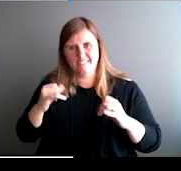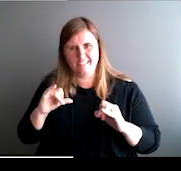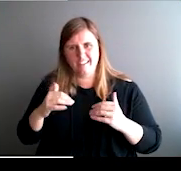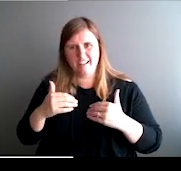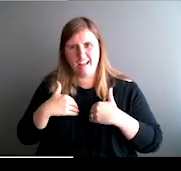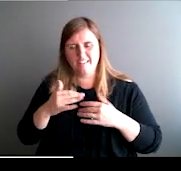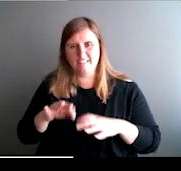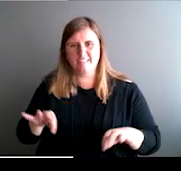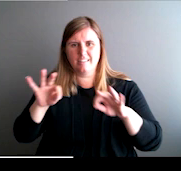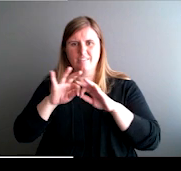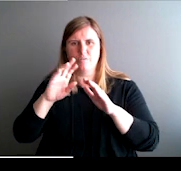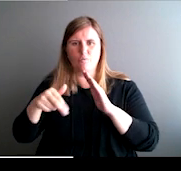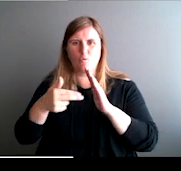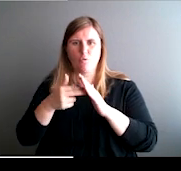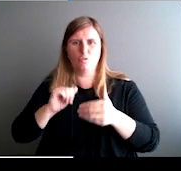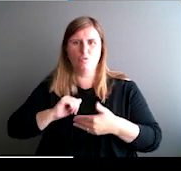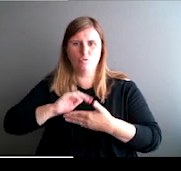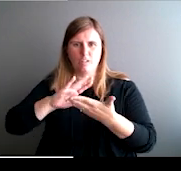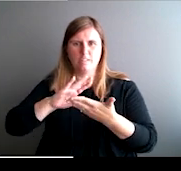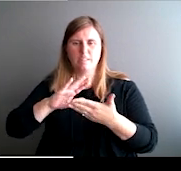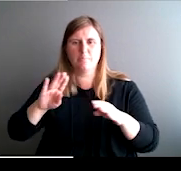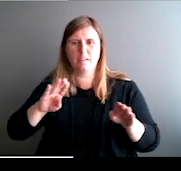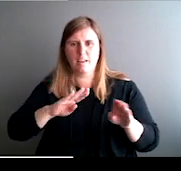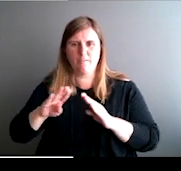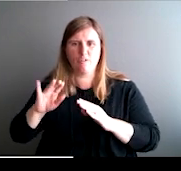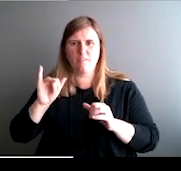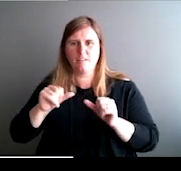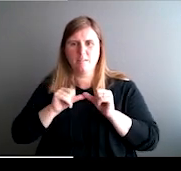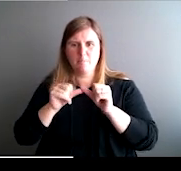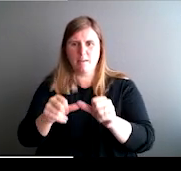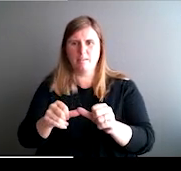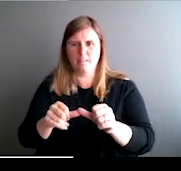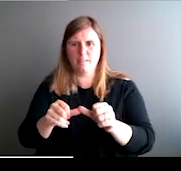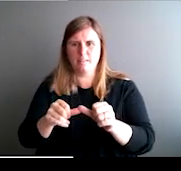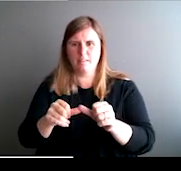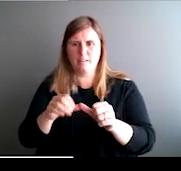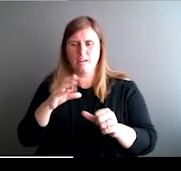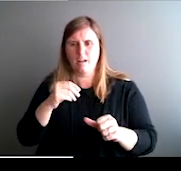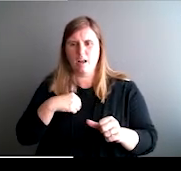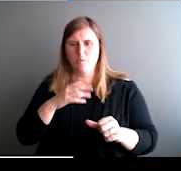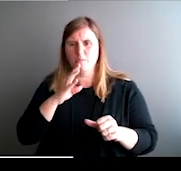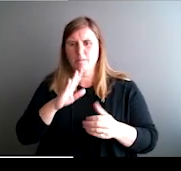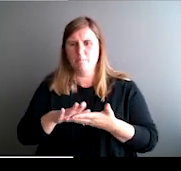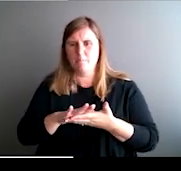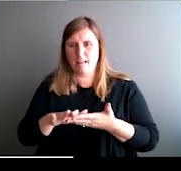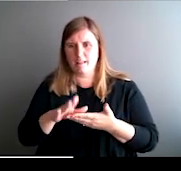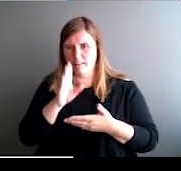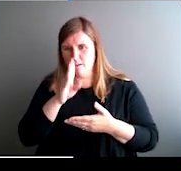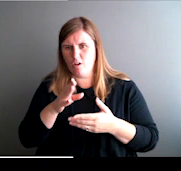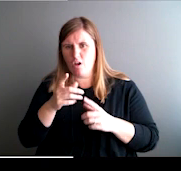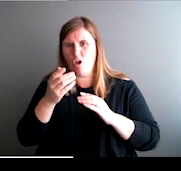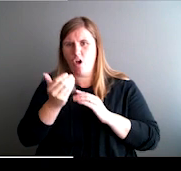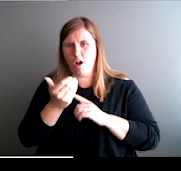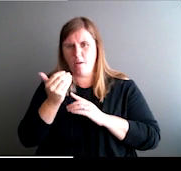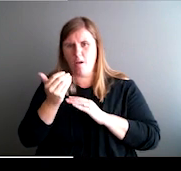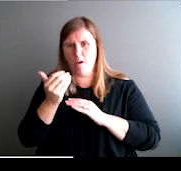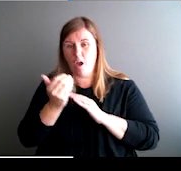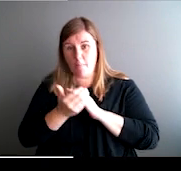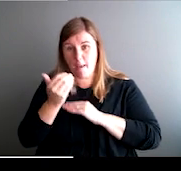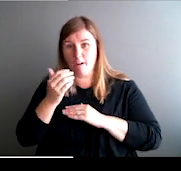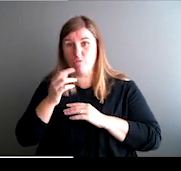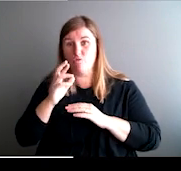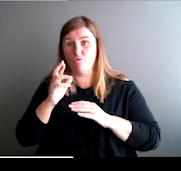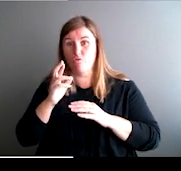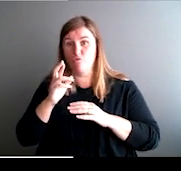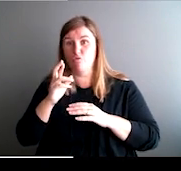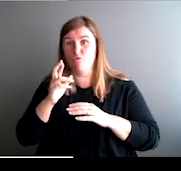a significant role in addressing behavior that's maintained. And I'll speak plainly here. Automatic reinforcement means that whatever